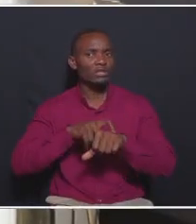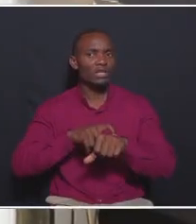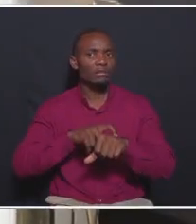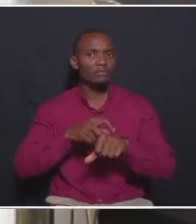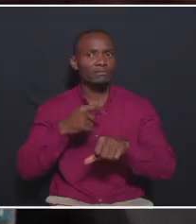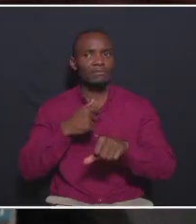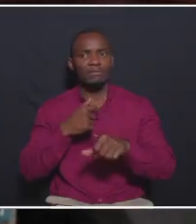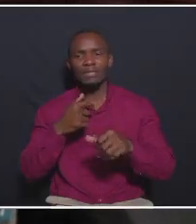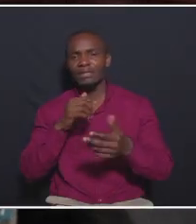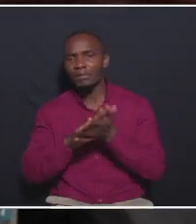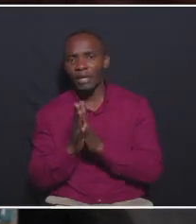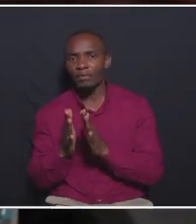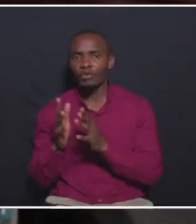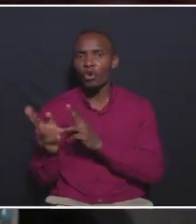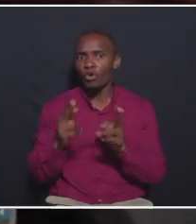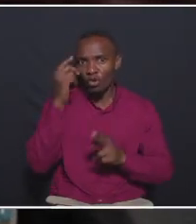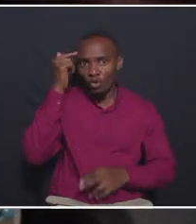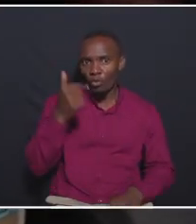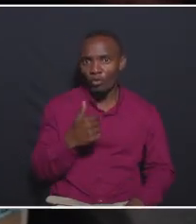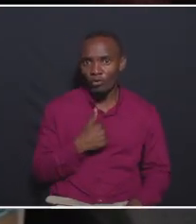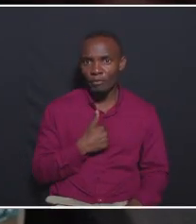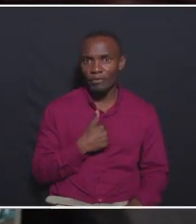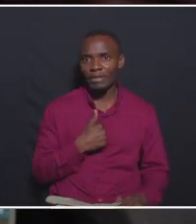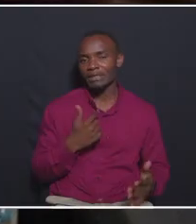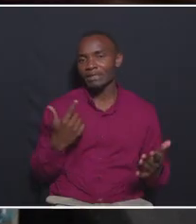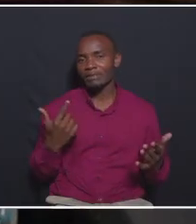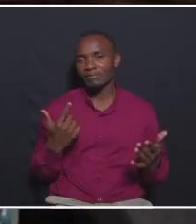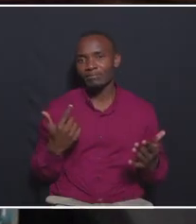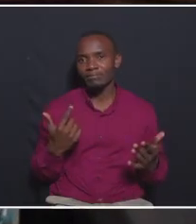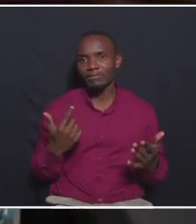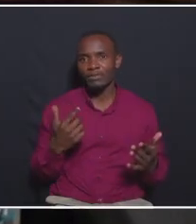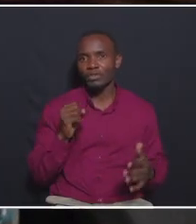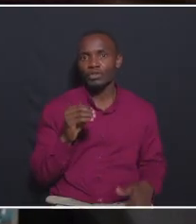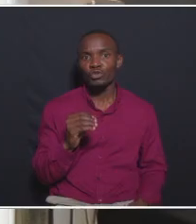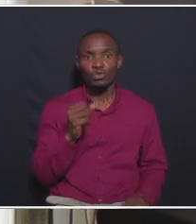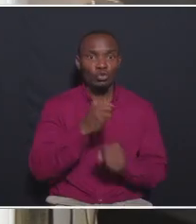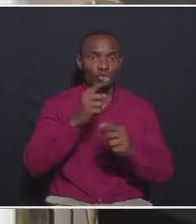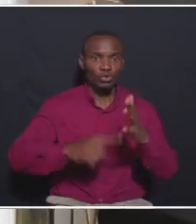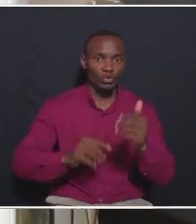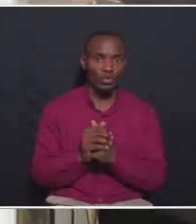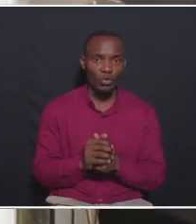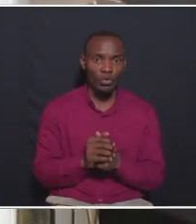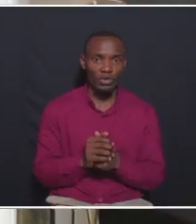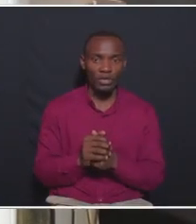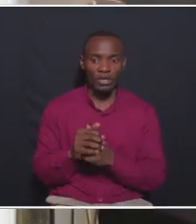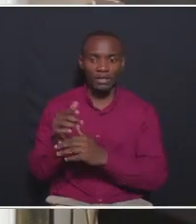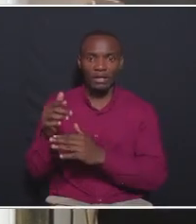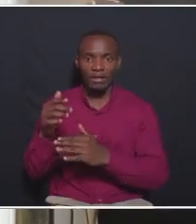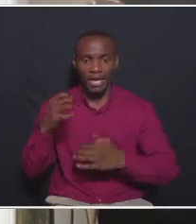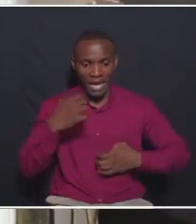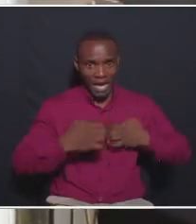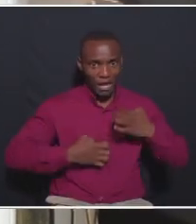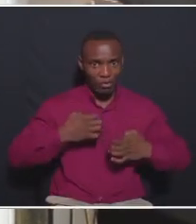some degree, and then it was now, you know, you kind of find a way to separate the feeling